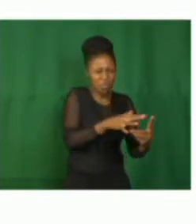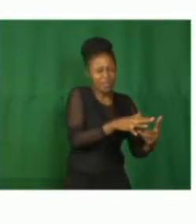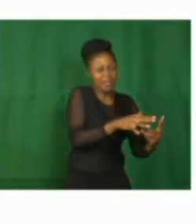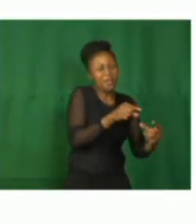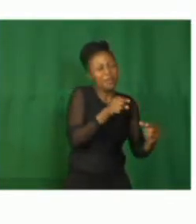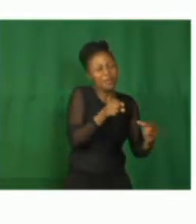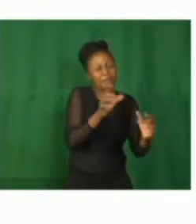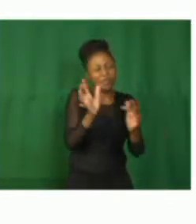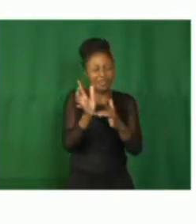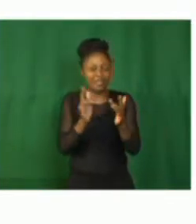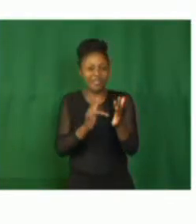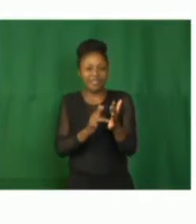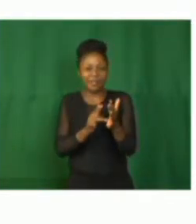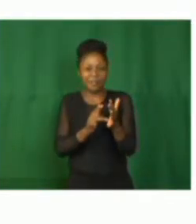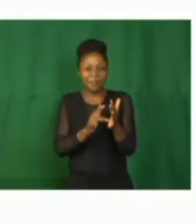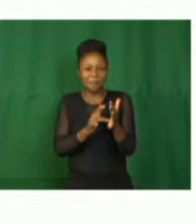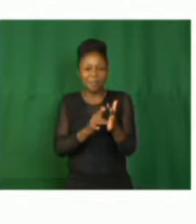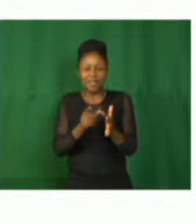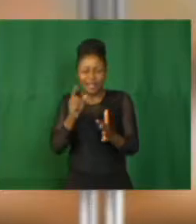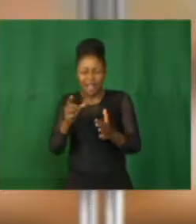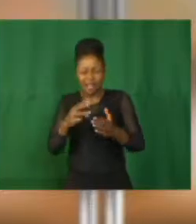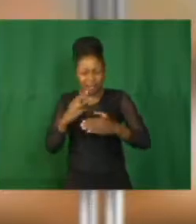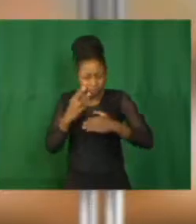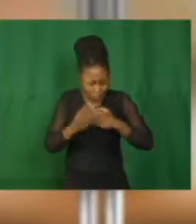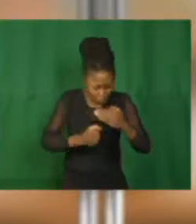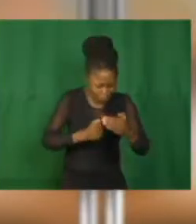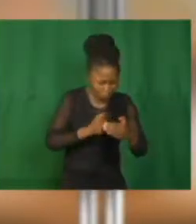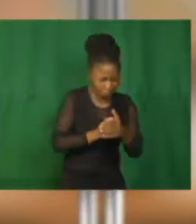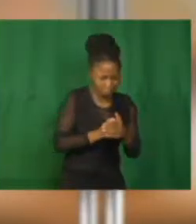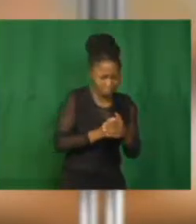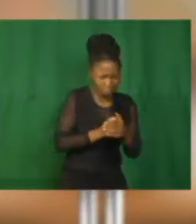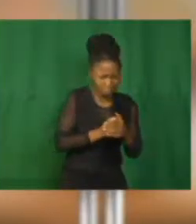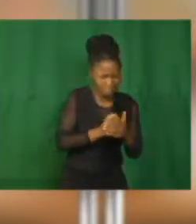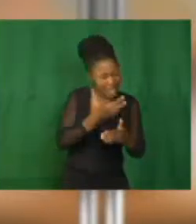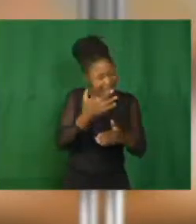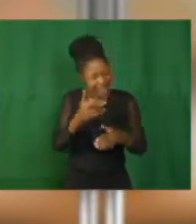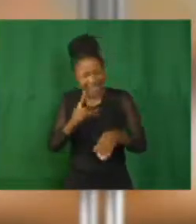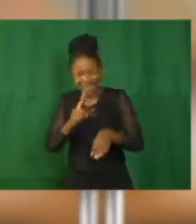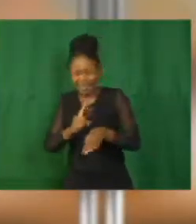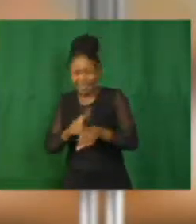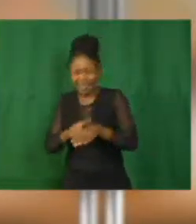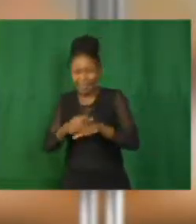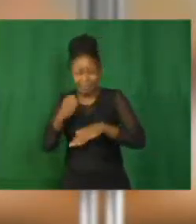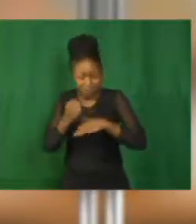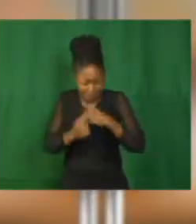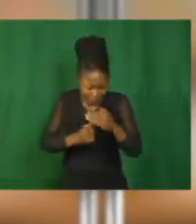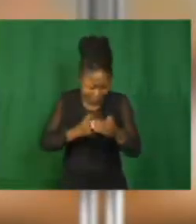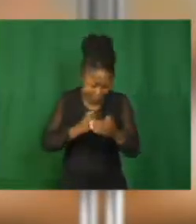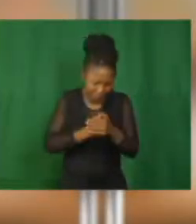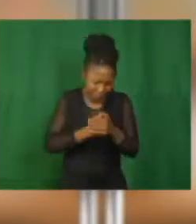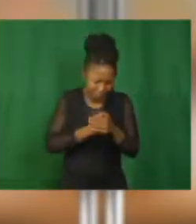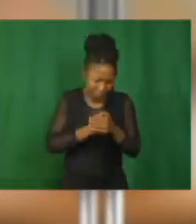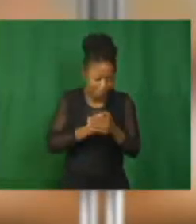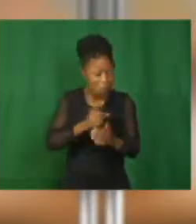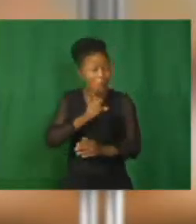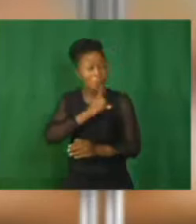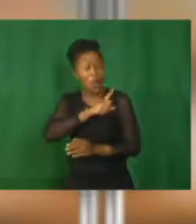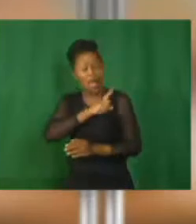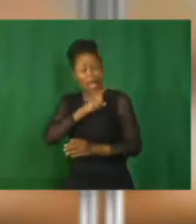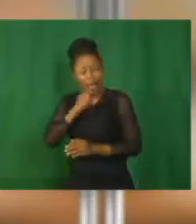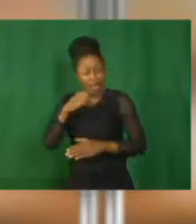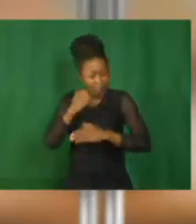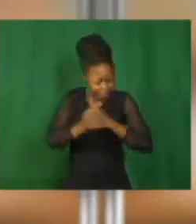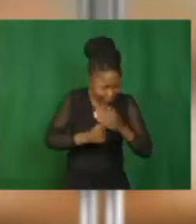say they are submissive? It is because they were able to do what? To support everything that